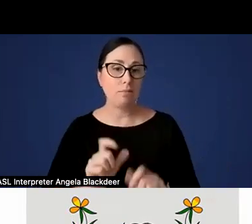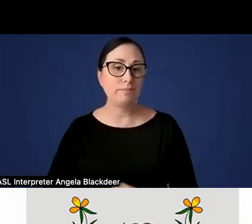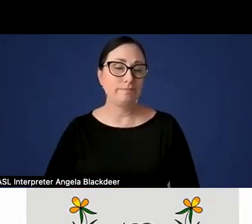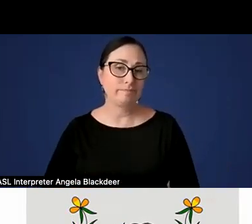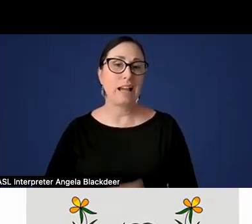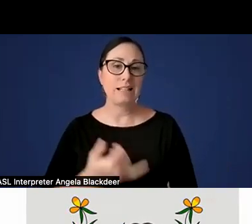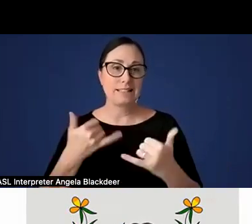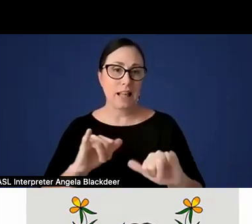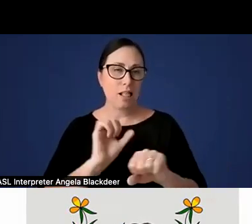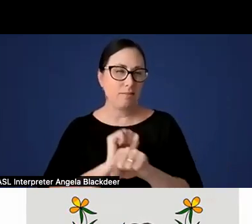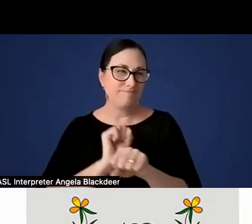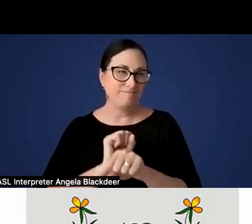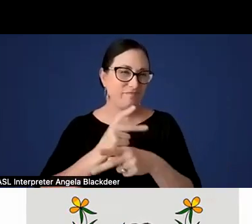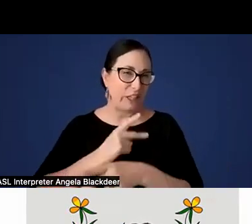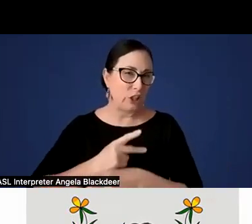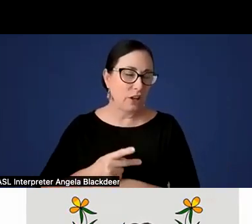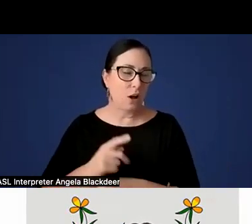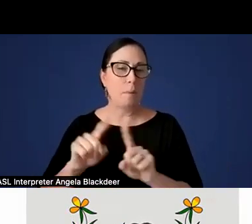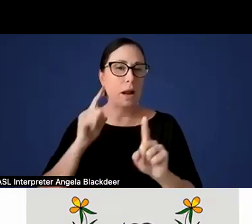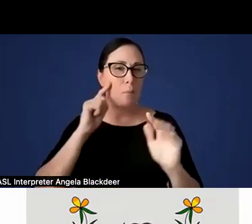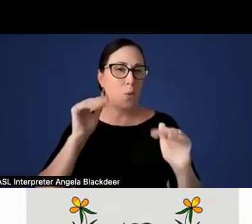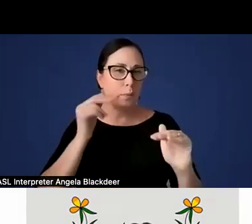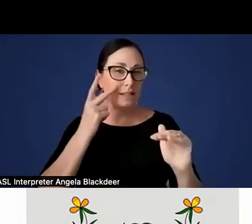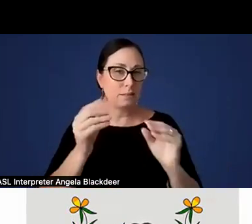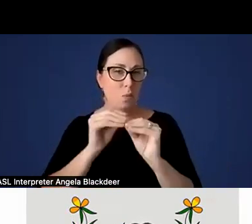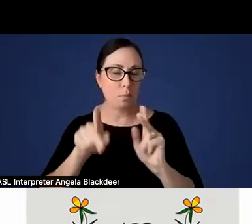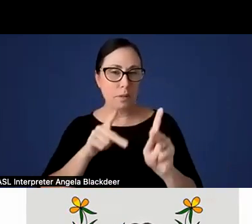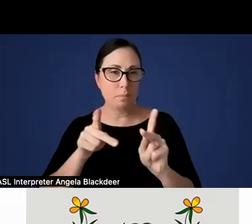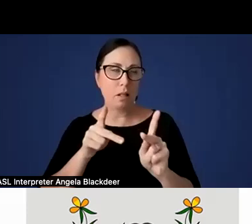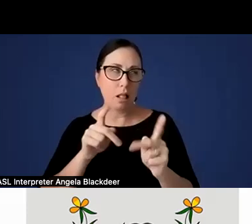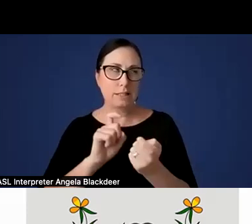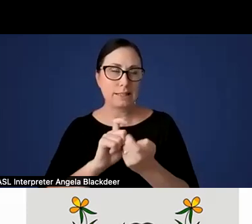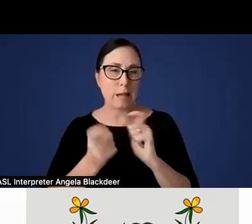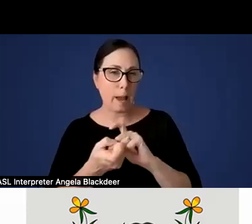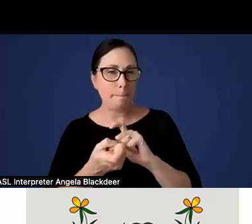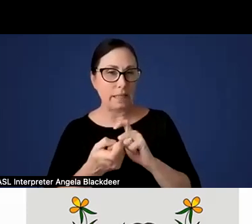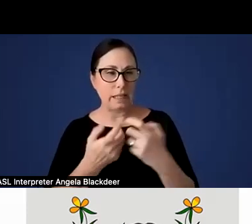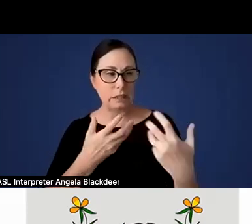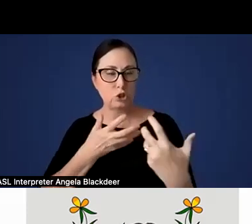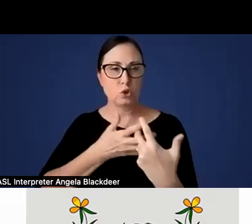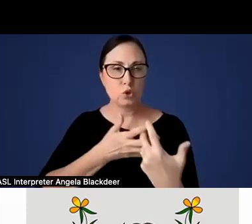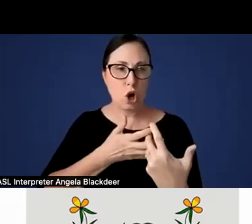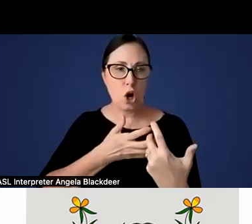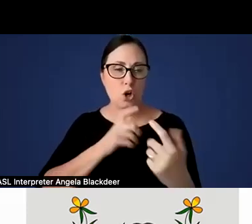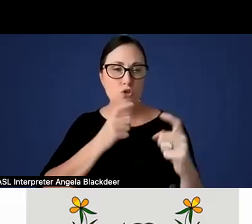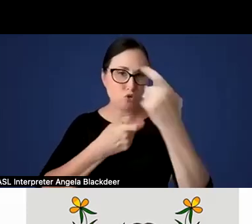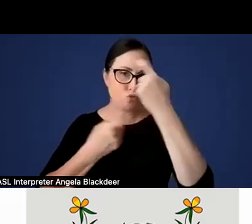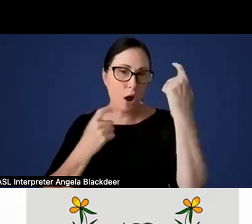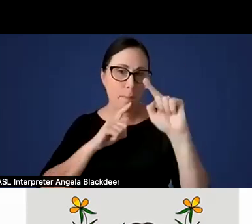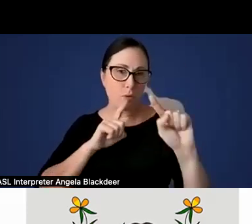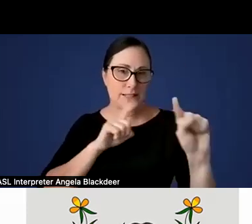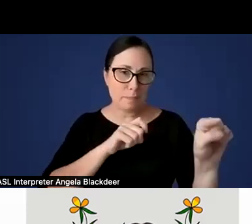worked out. But I hope to see more folks adapting to trauma-informed responses and having authentic